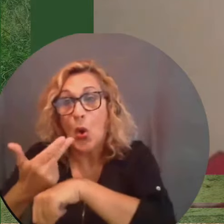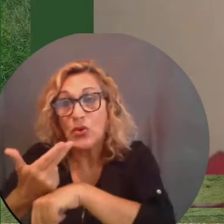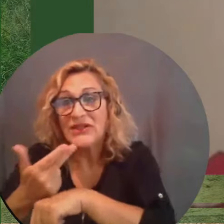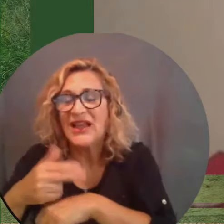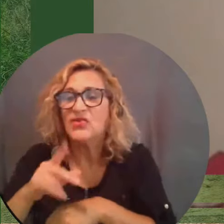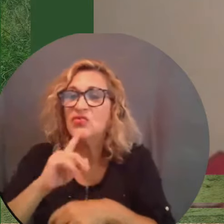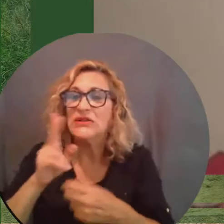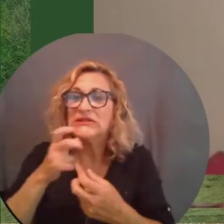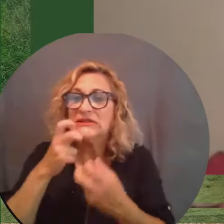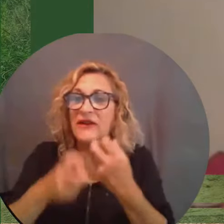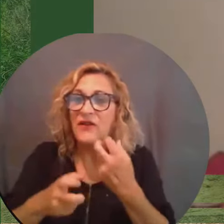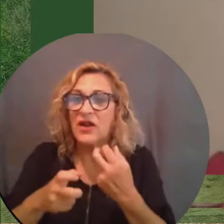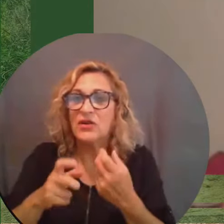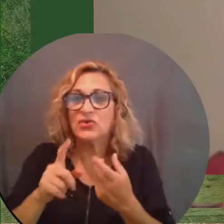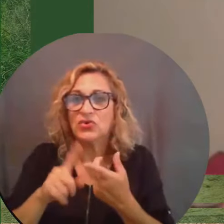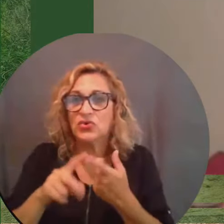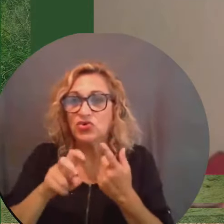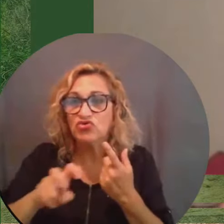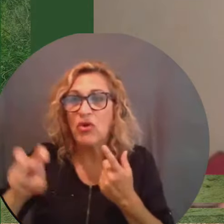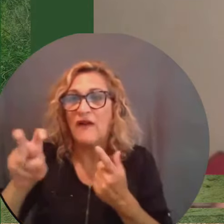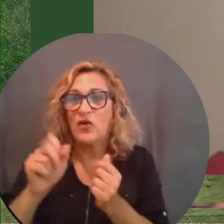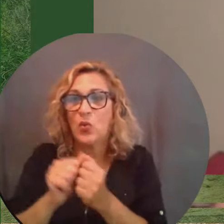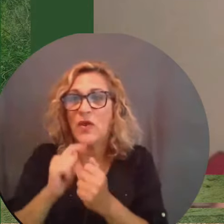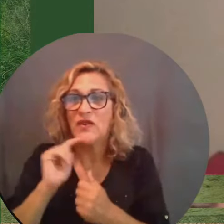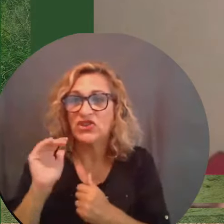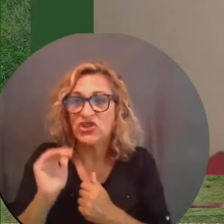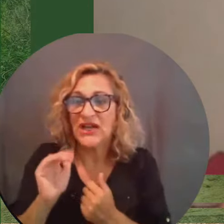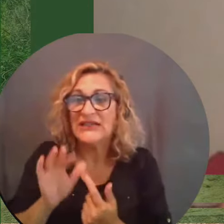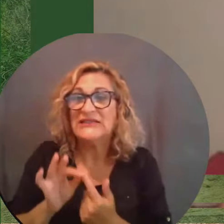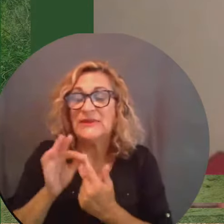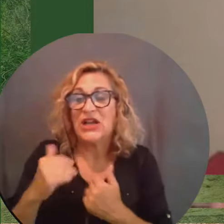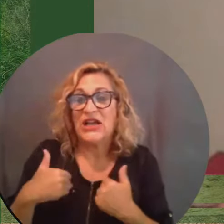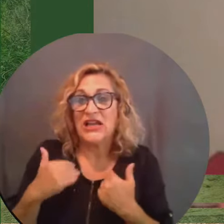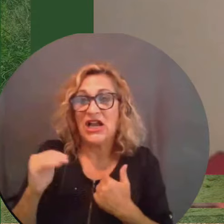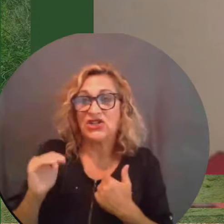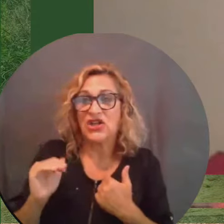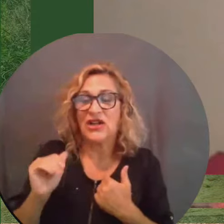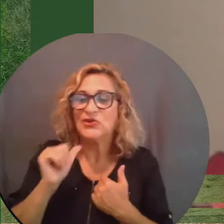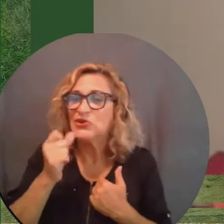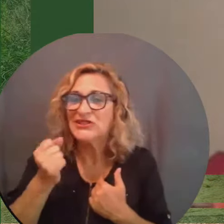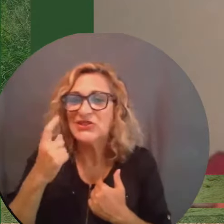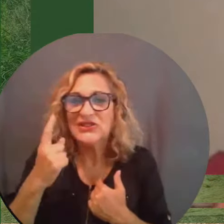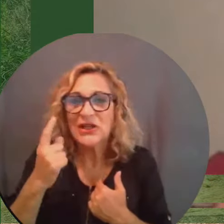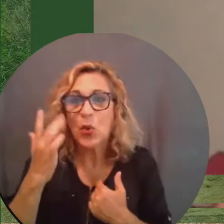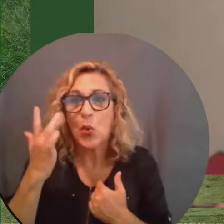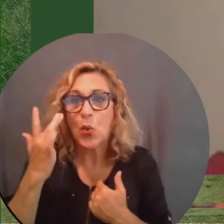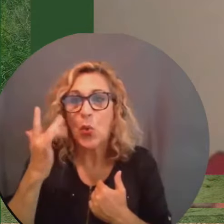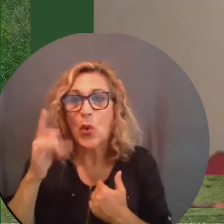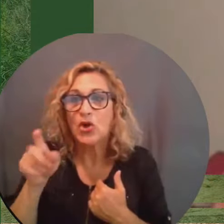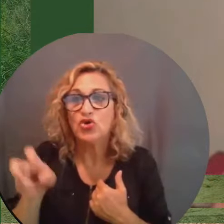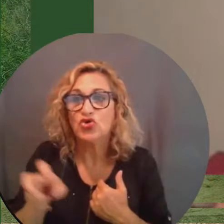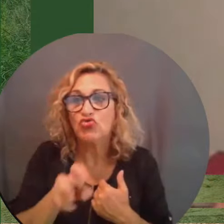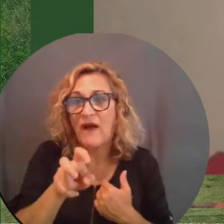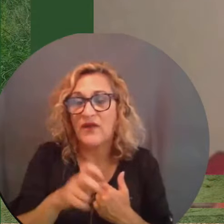how difficult it is to travel with a child, especially a young child that doesn't understand why you might be